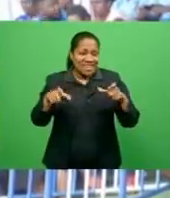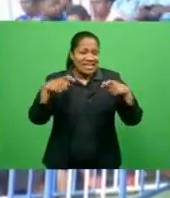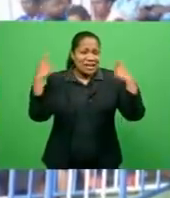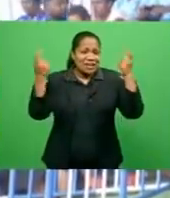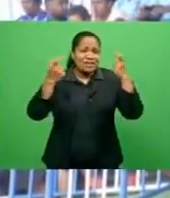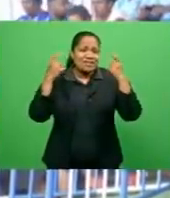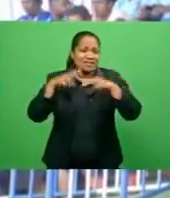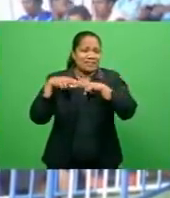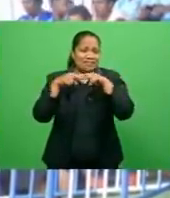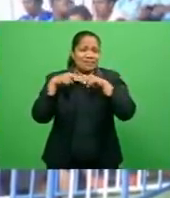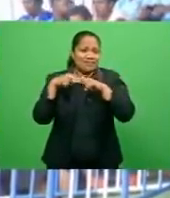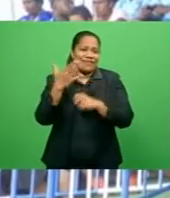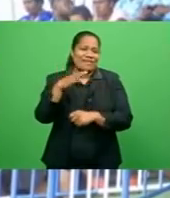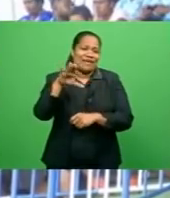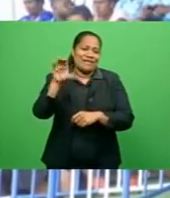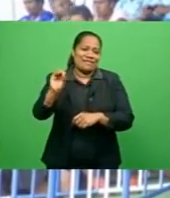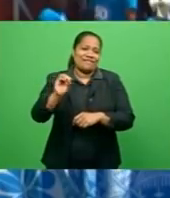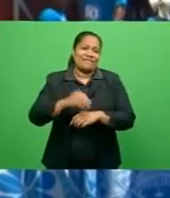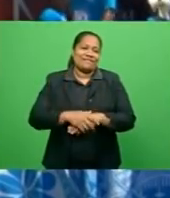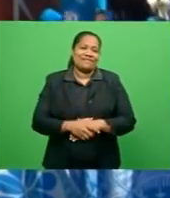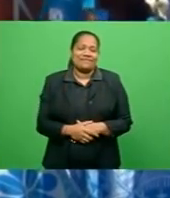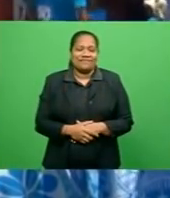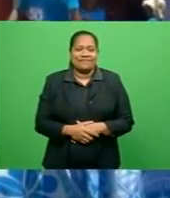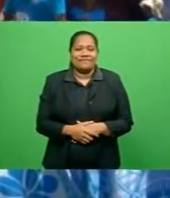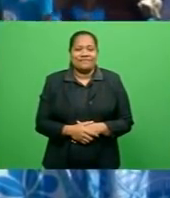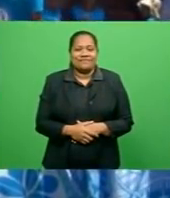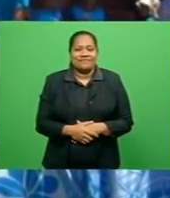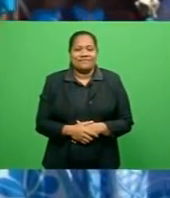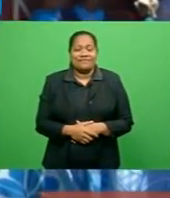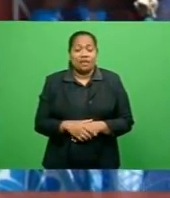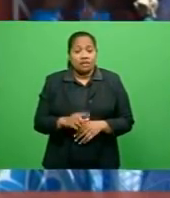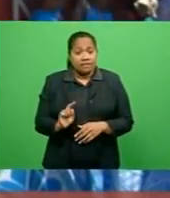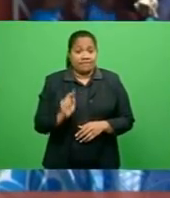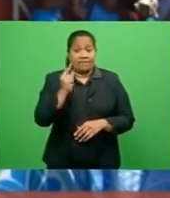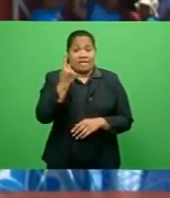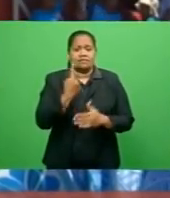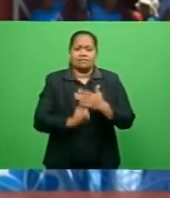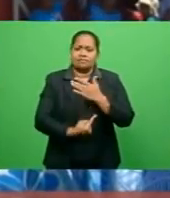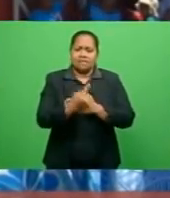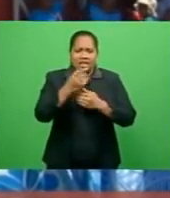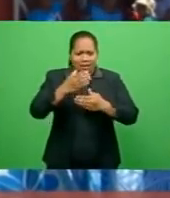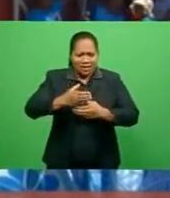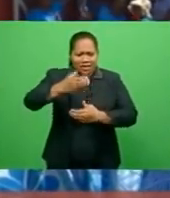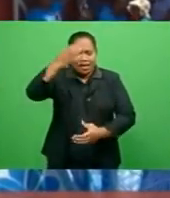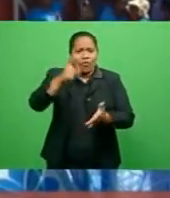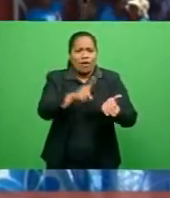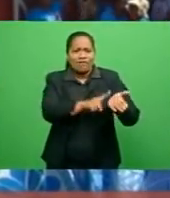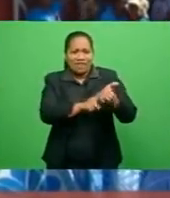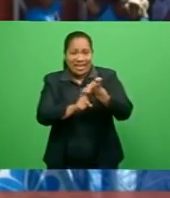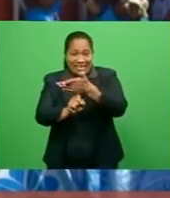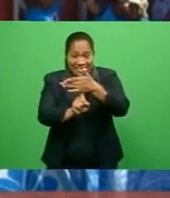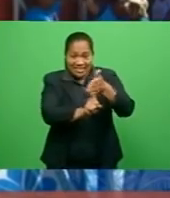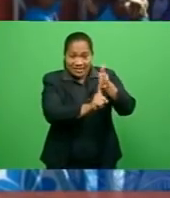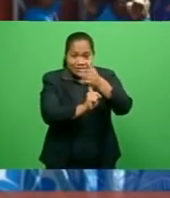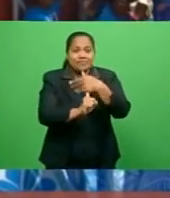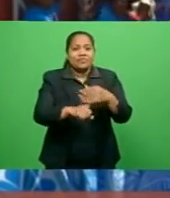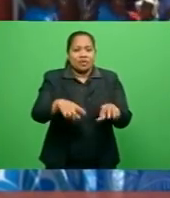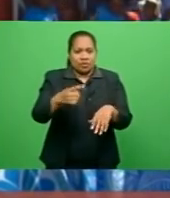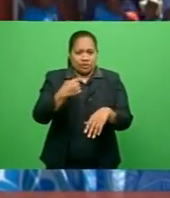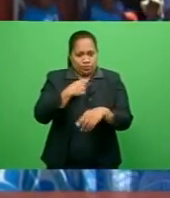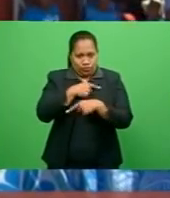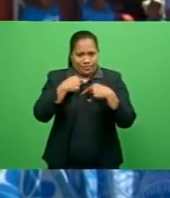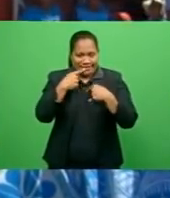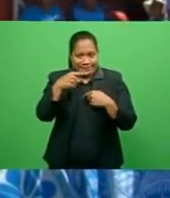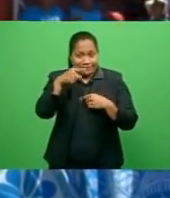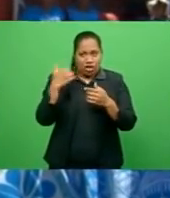of Fiji 50. The first one was the flagpole. We claim it to be the tallest flagpole in